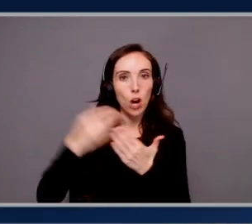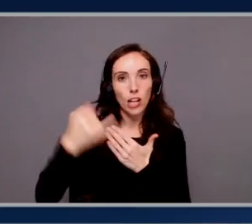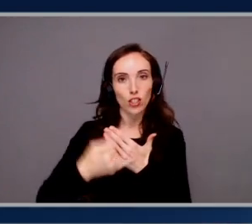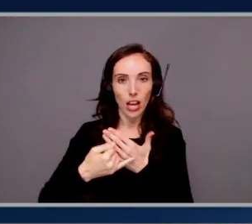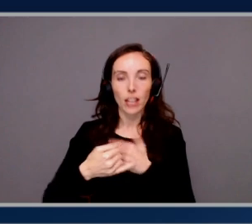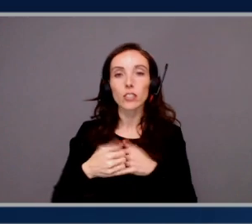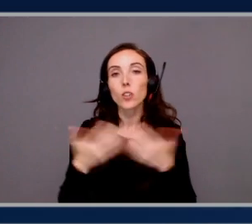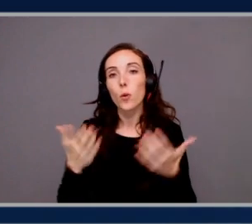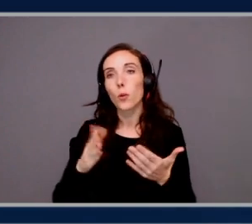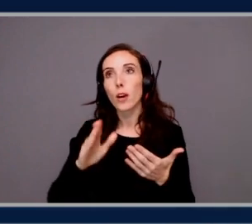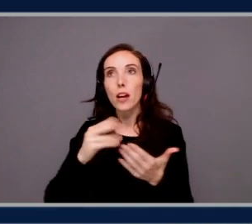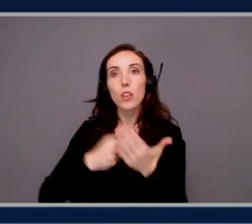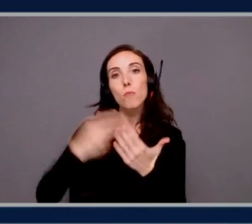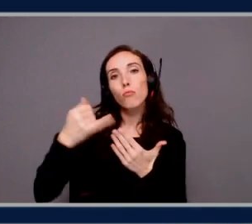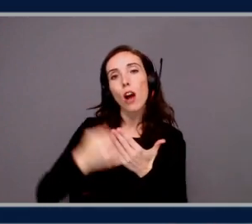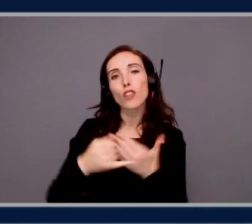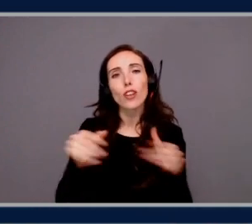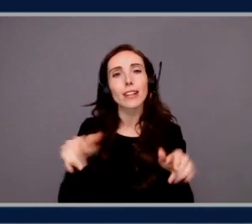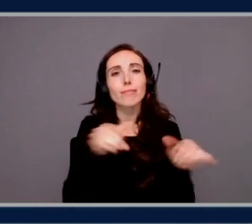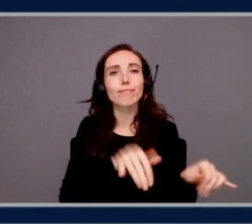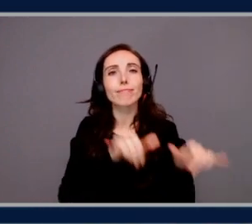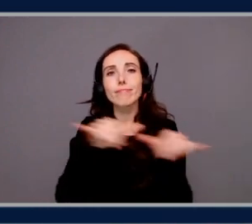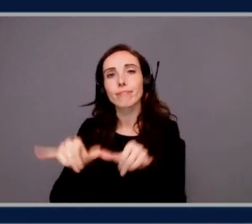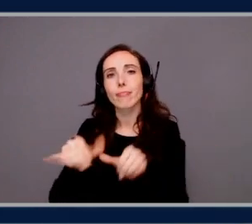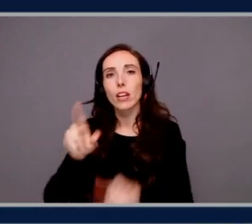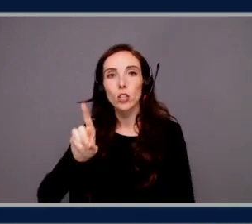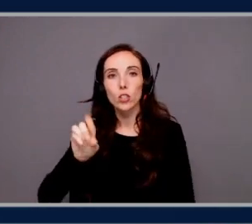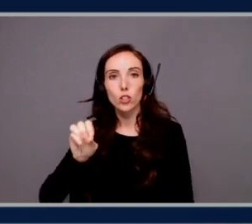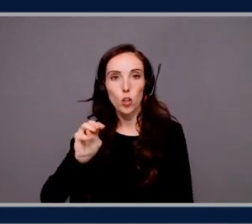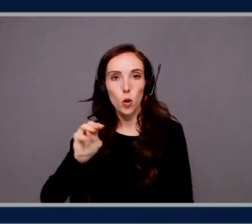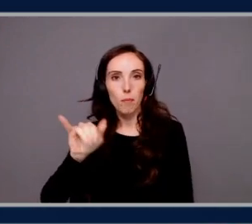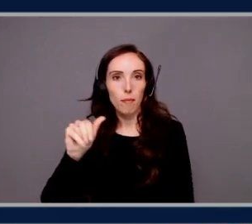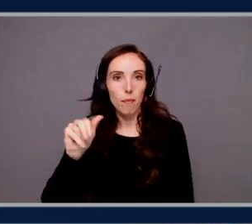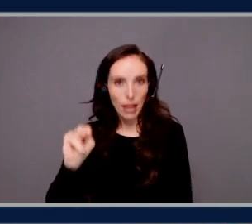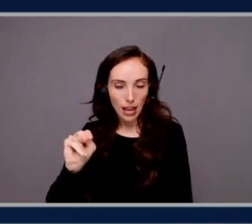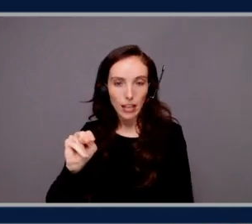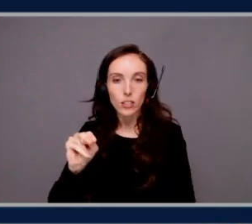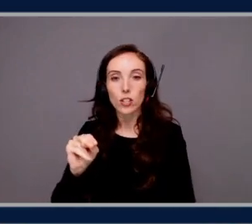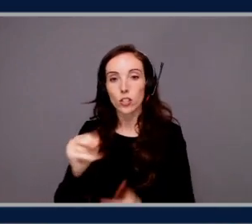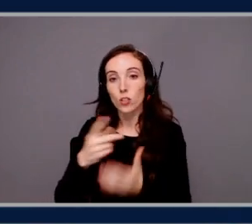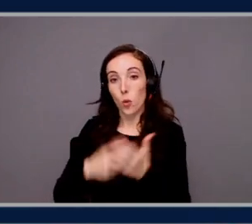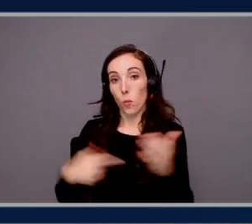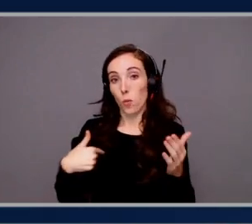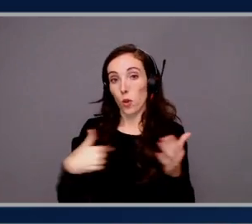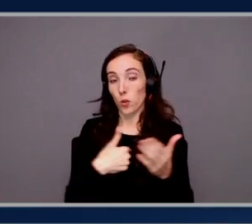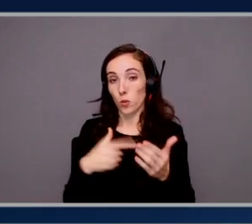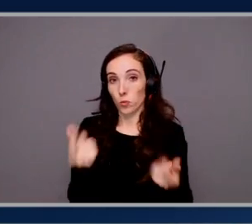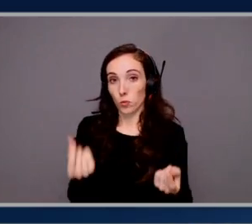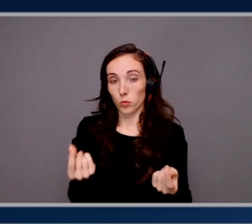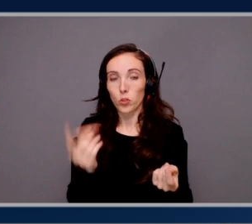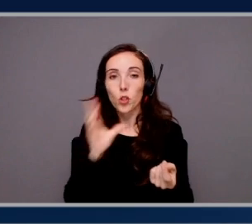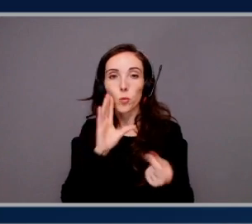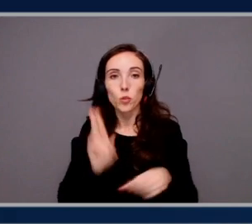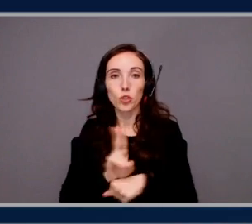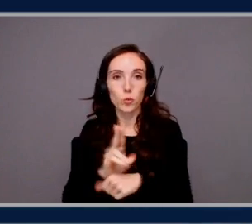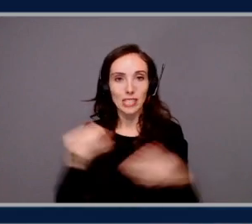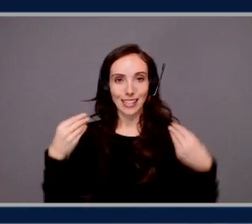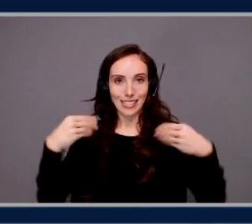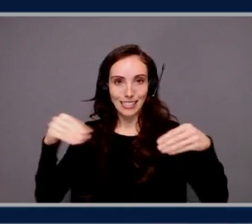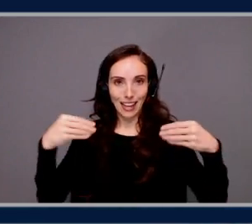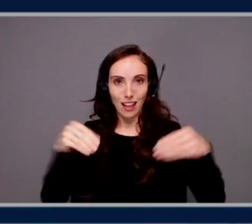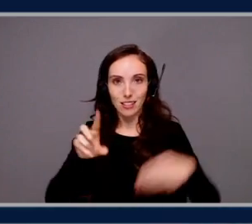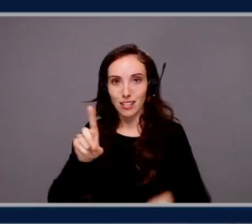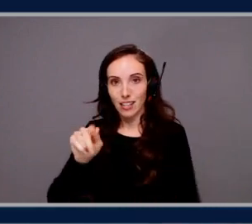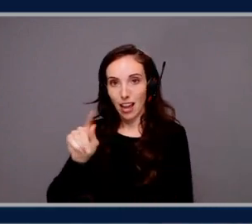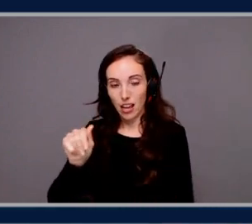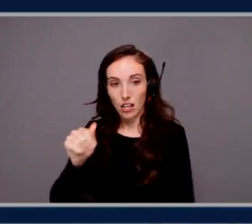as your domain of your data set. What we are going to work with is the sales data. So first, you as an end user,